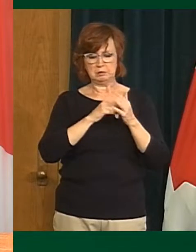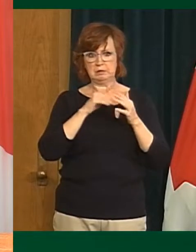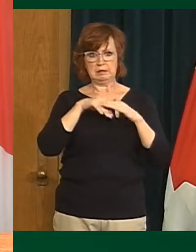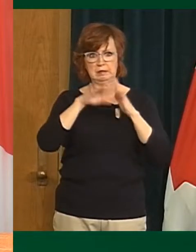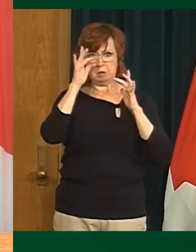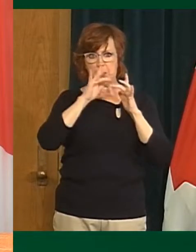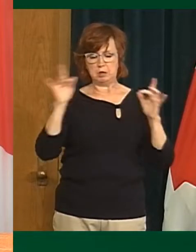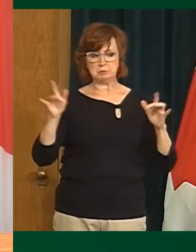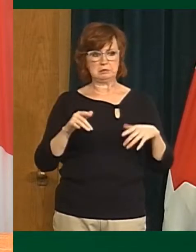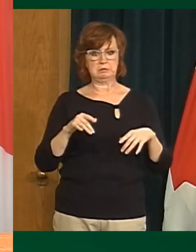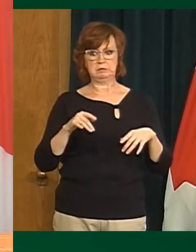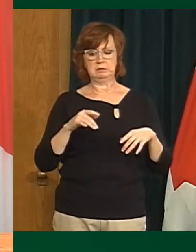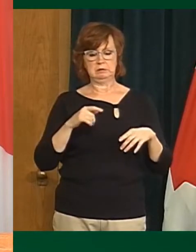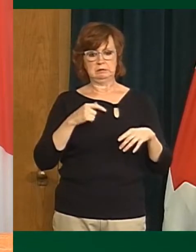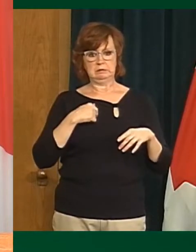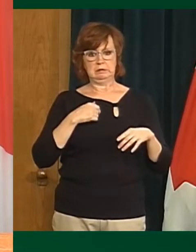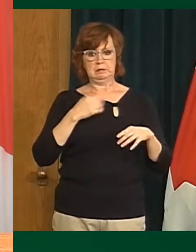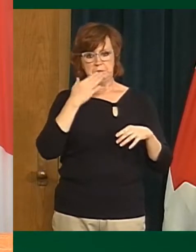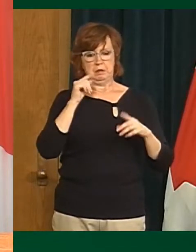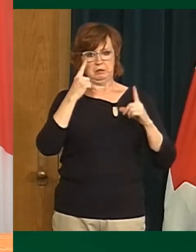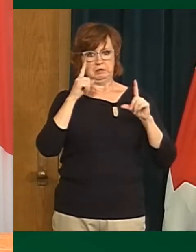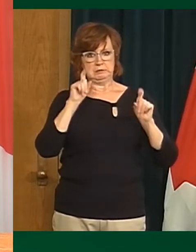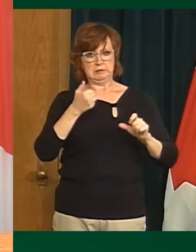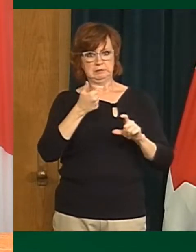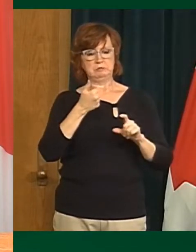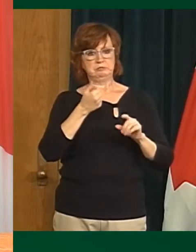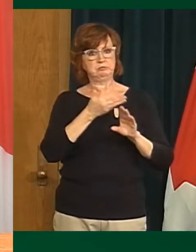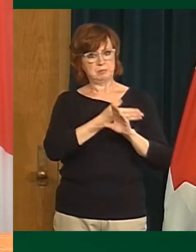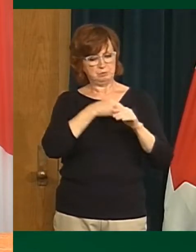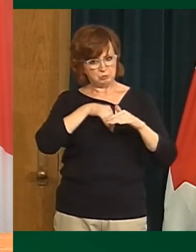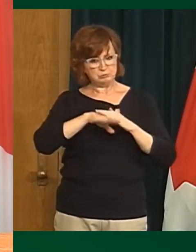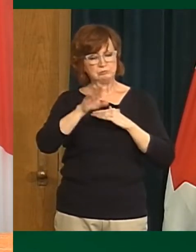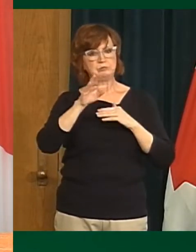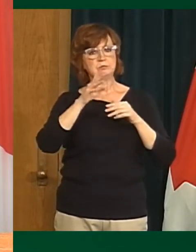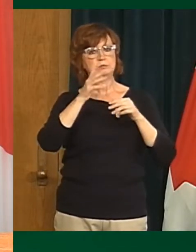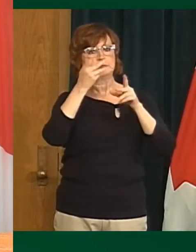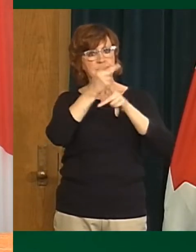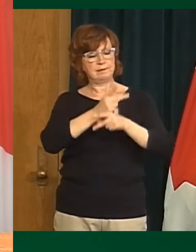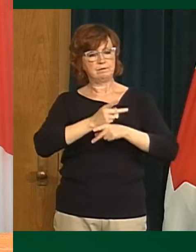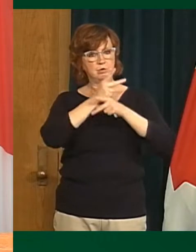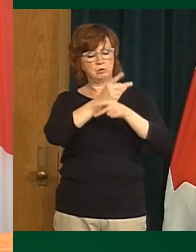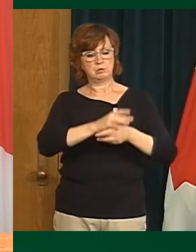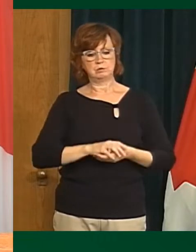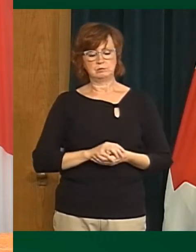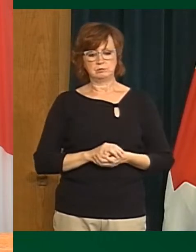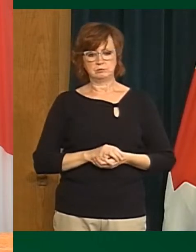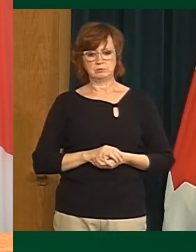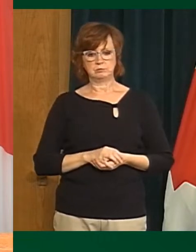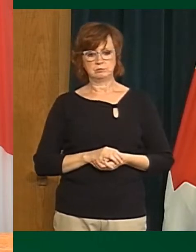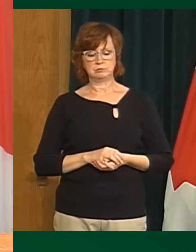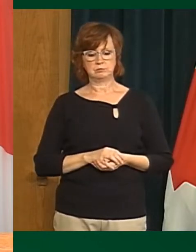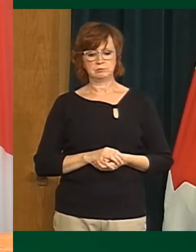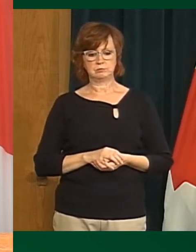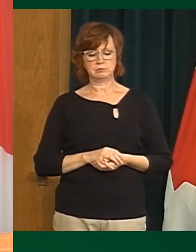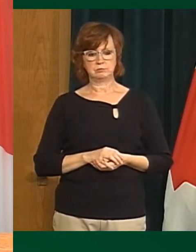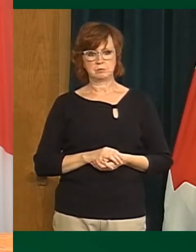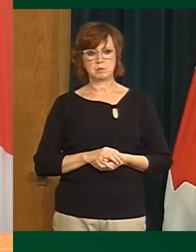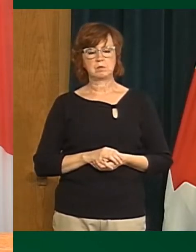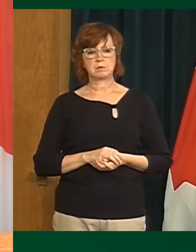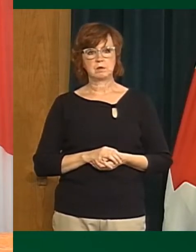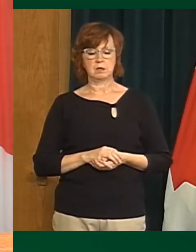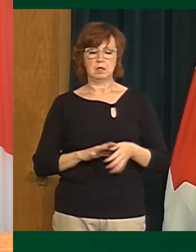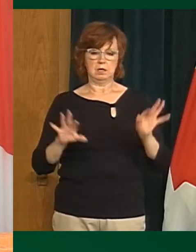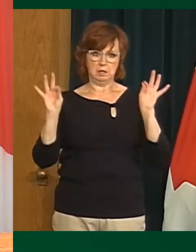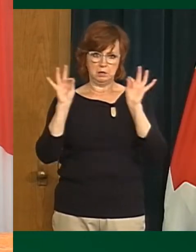COVID positive, and as a result of that, additional precautions taken before starting chemotherapy, or chemotherapy was delayed for a couple of weeks because of that, that'll be useful to